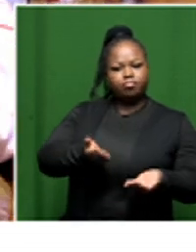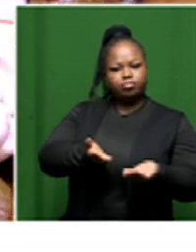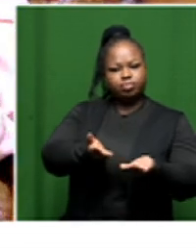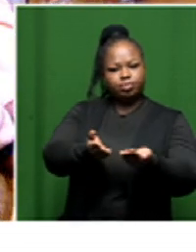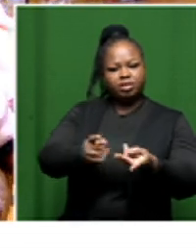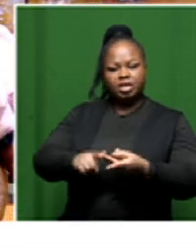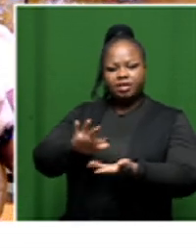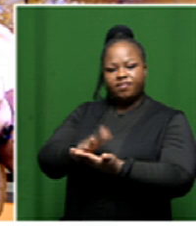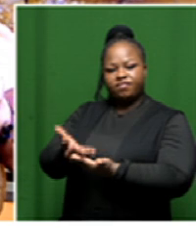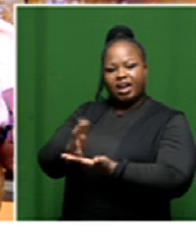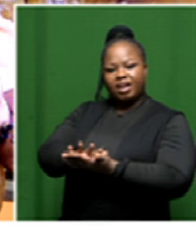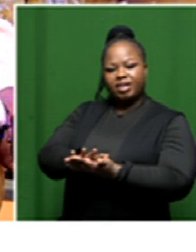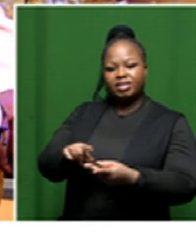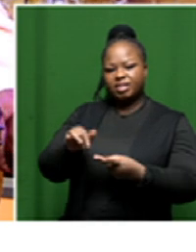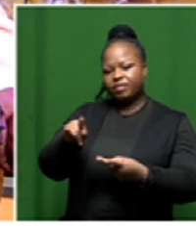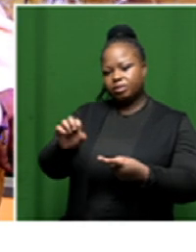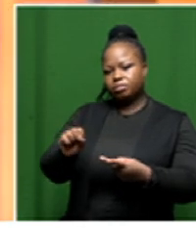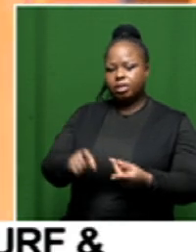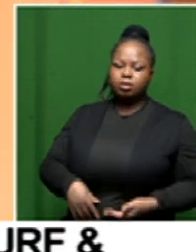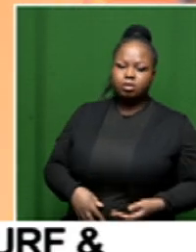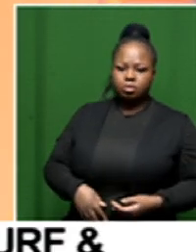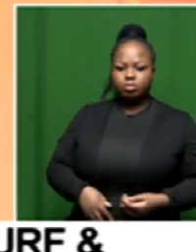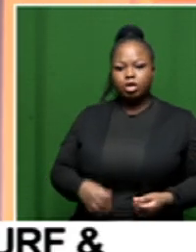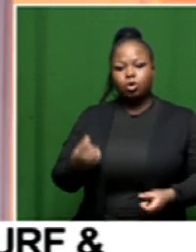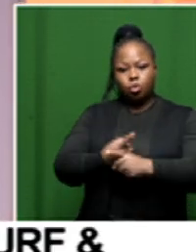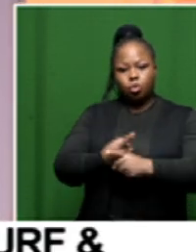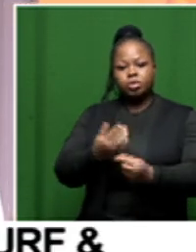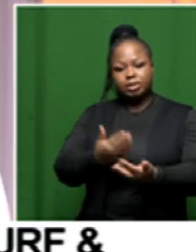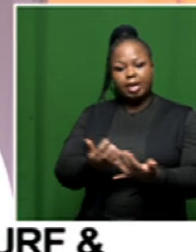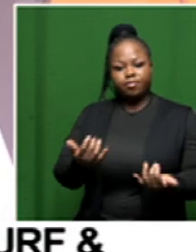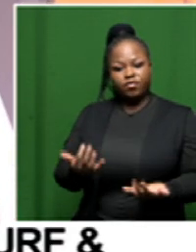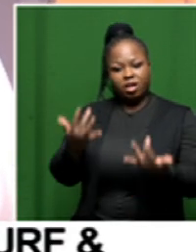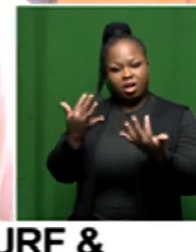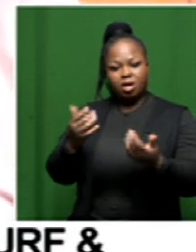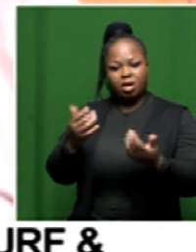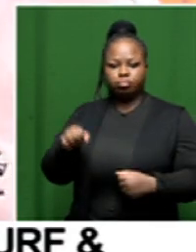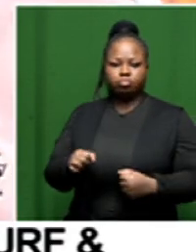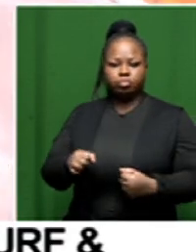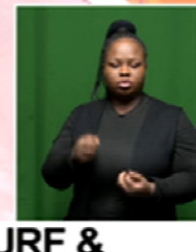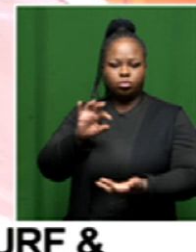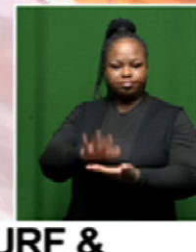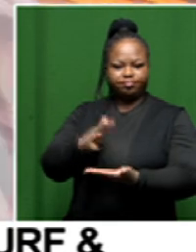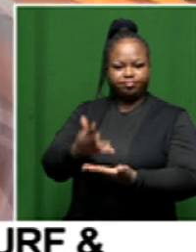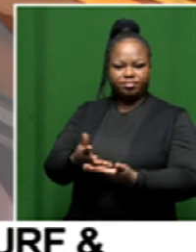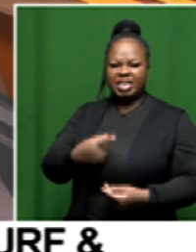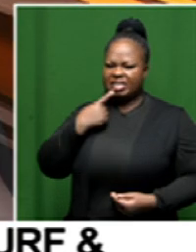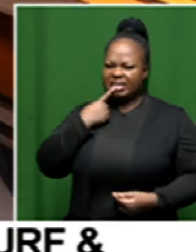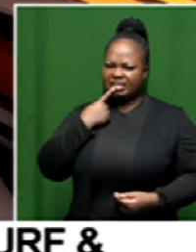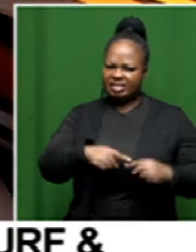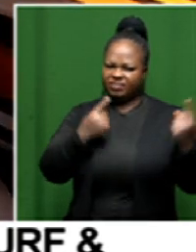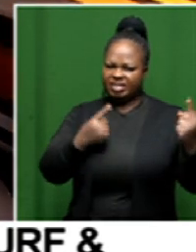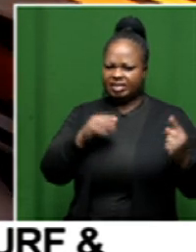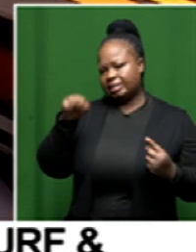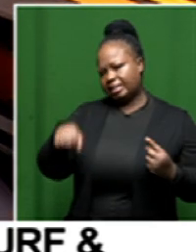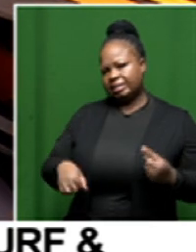Silvers was fried. Okay. But we do on open fire as well. Okay. You know, if you prefer open fire. Is there a difference in taste though, if it's grilled or fried?